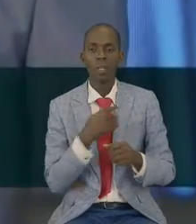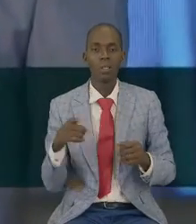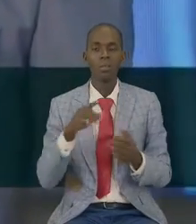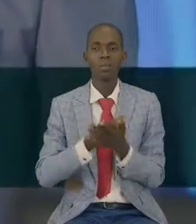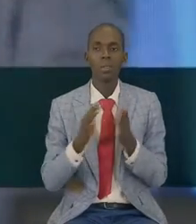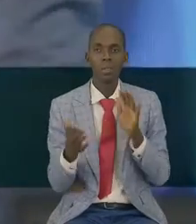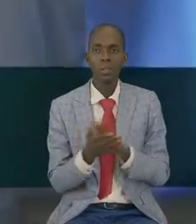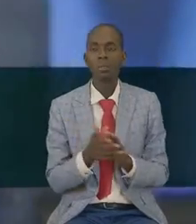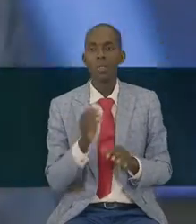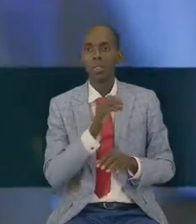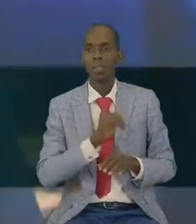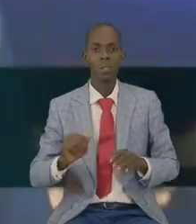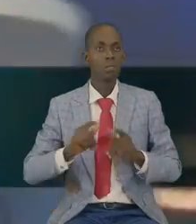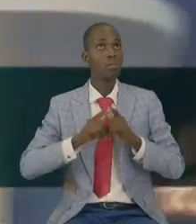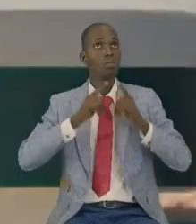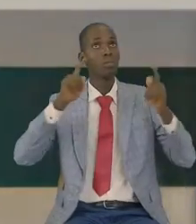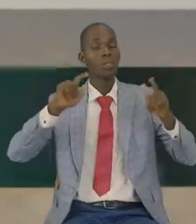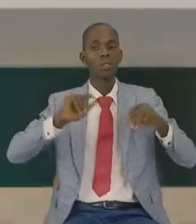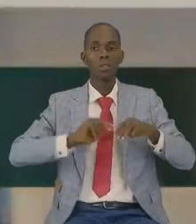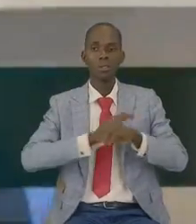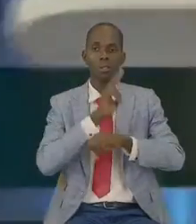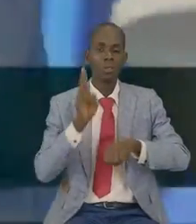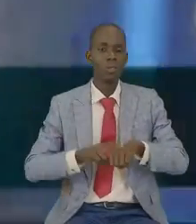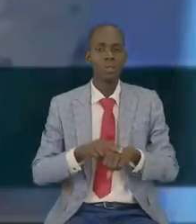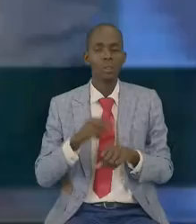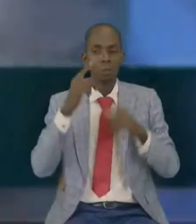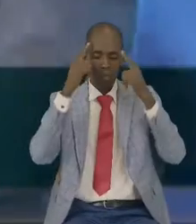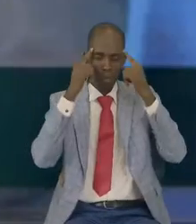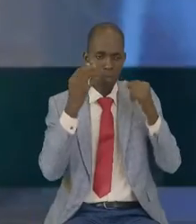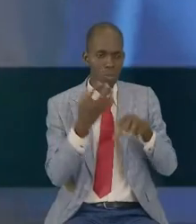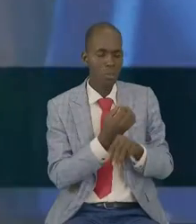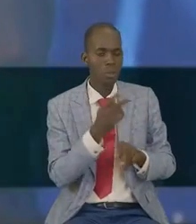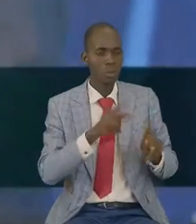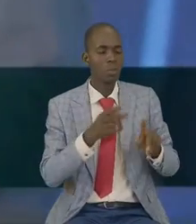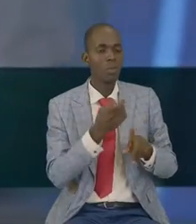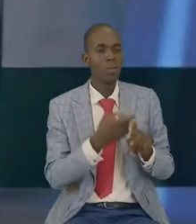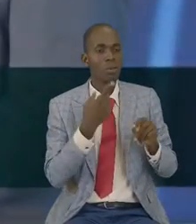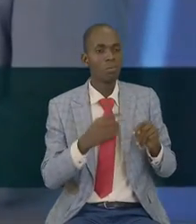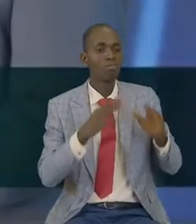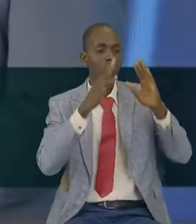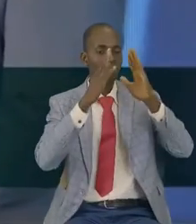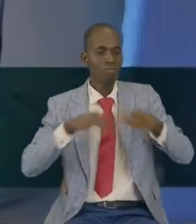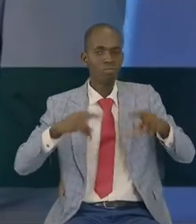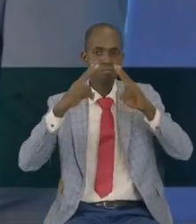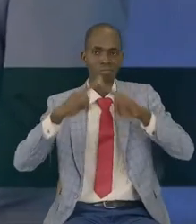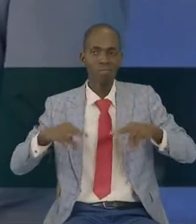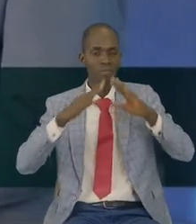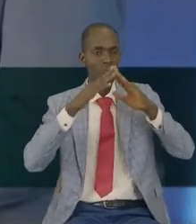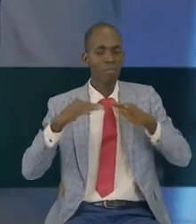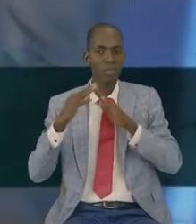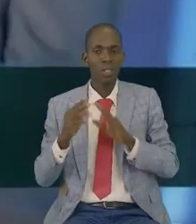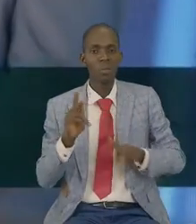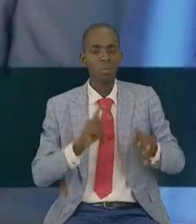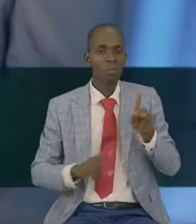master nation. It took them in the rural community of Egypt, oppressed by